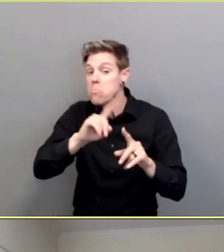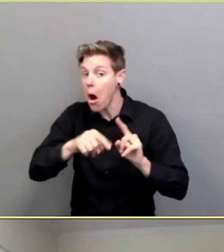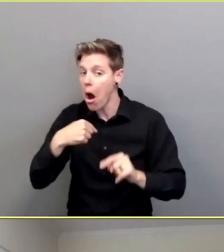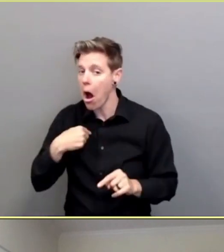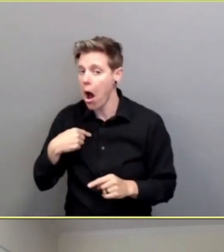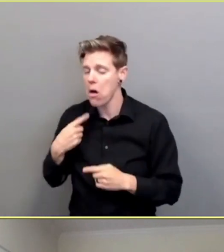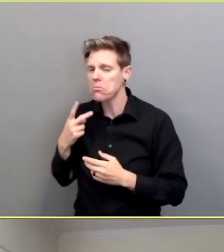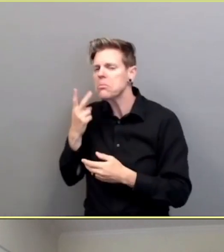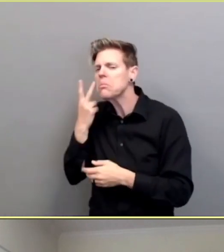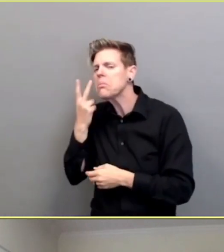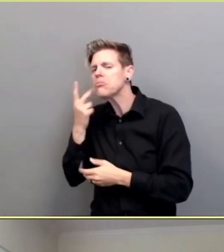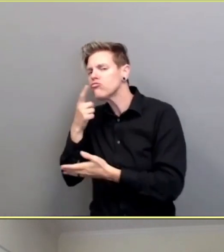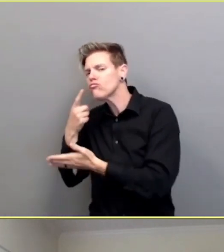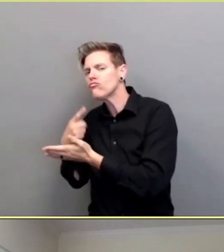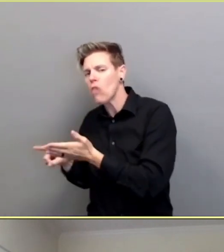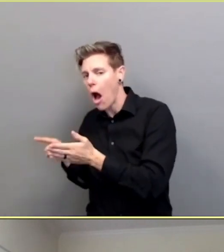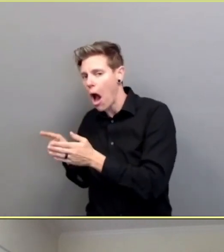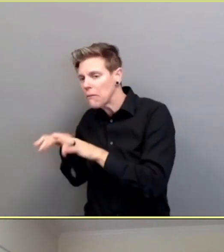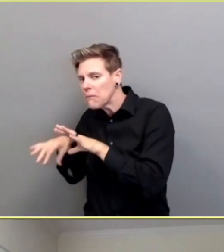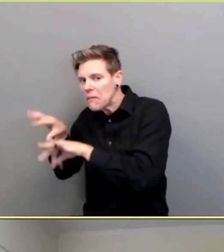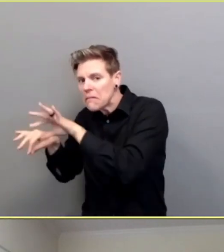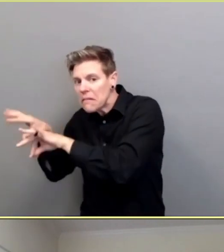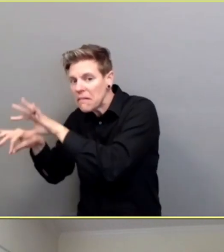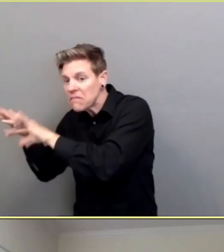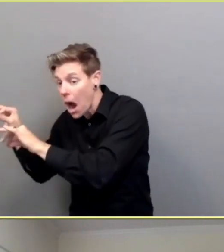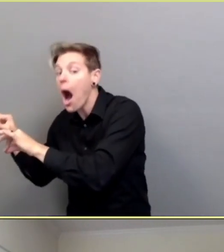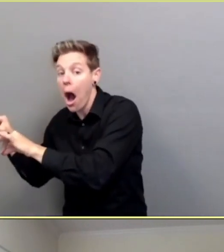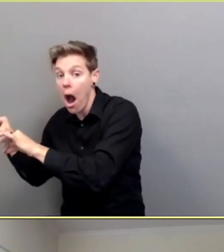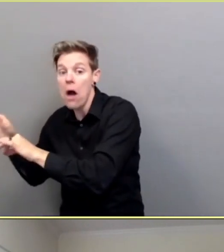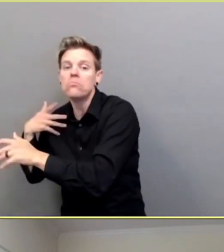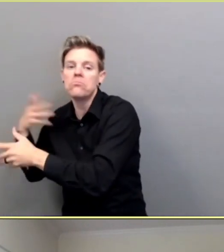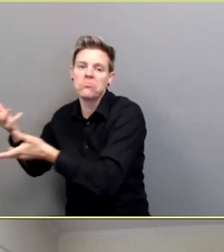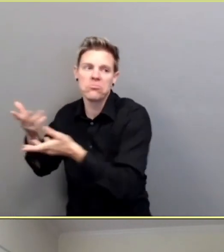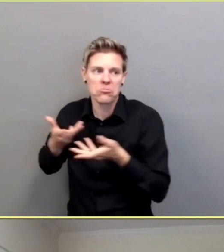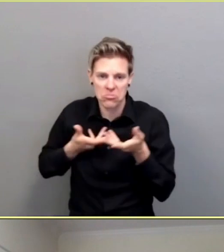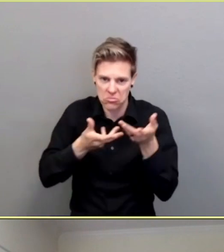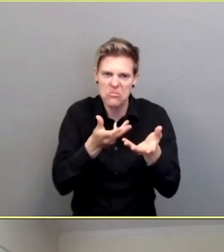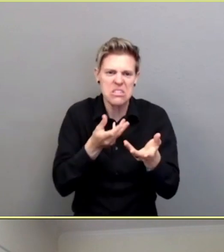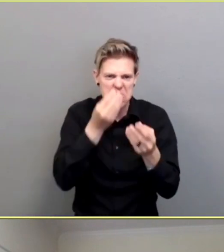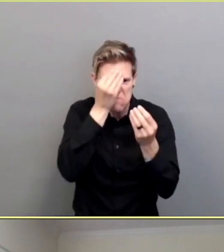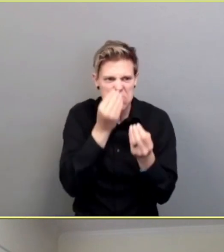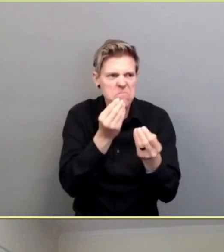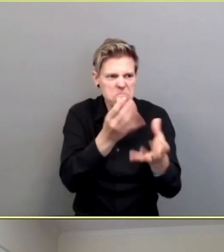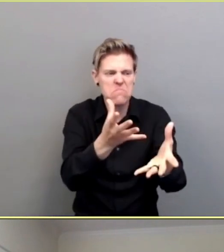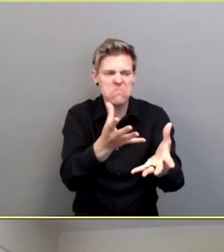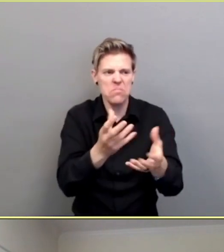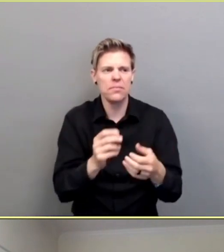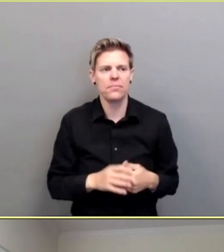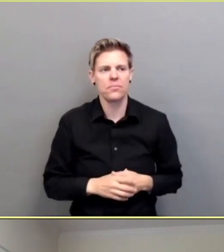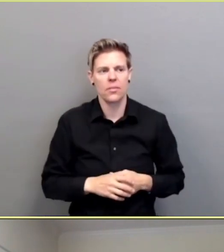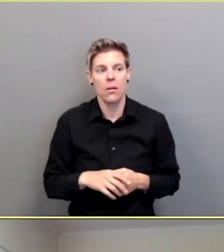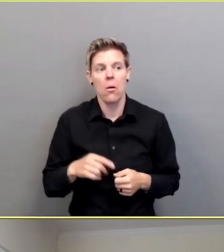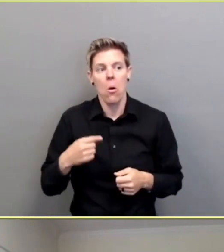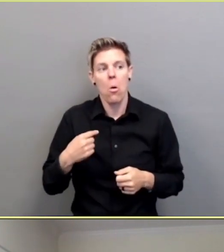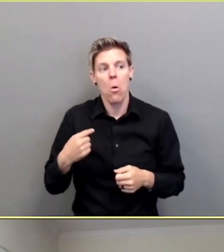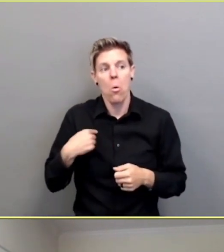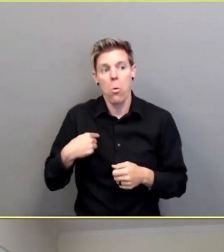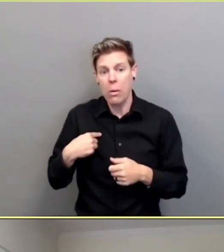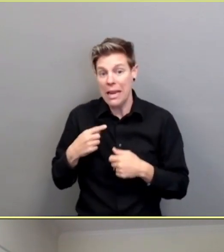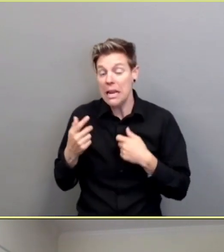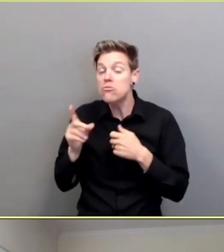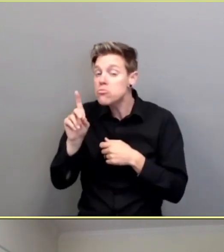provided a number. So I can get back to you on that. We are tracking it. And yeah, it does appear